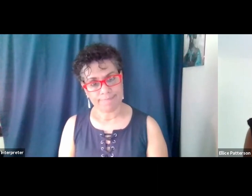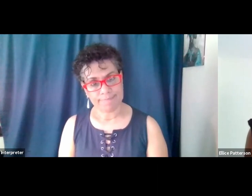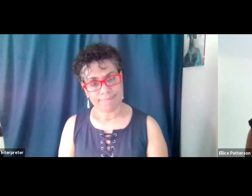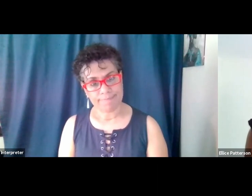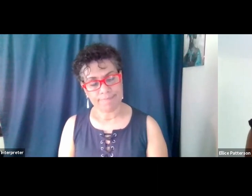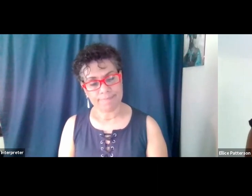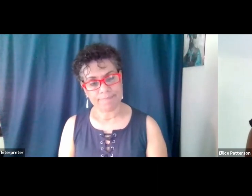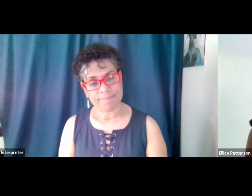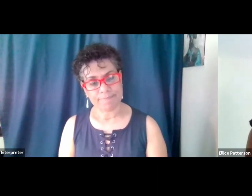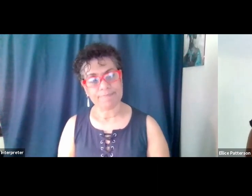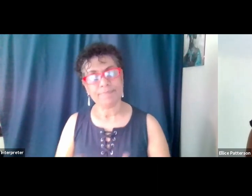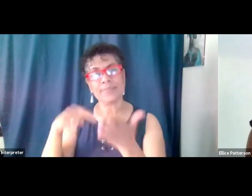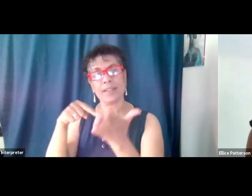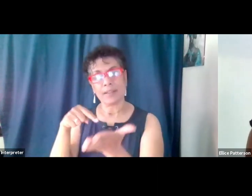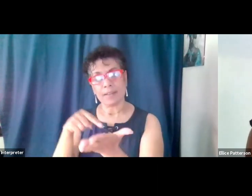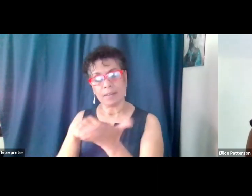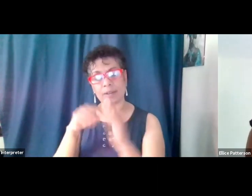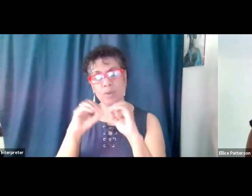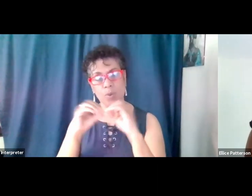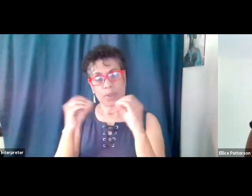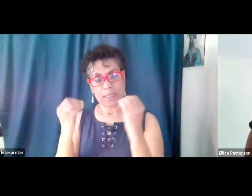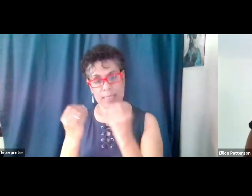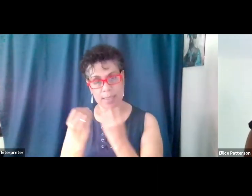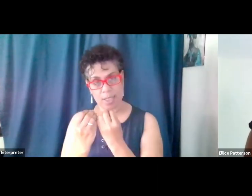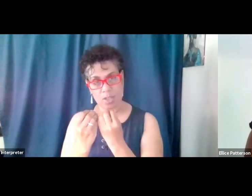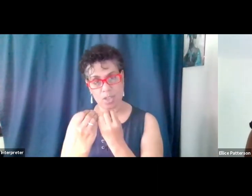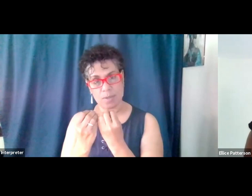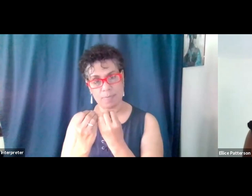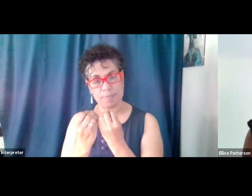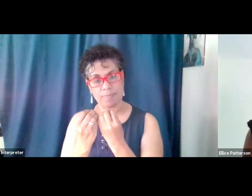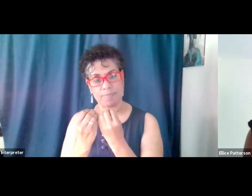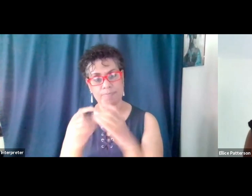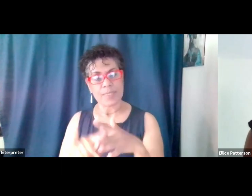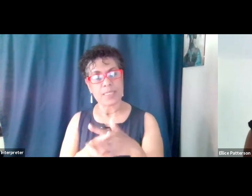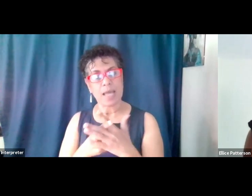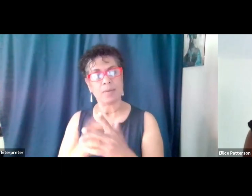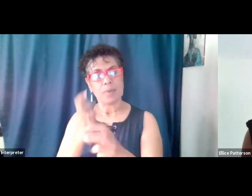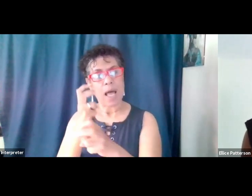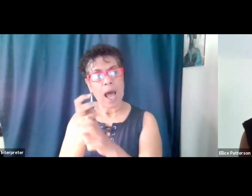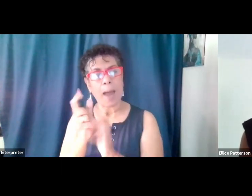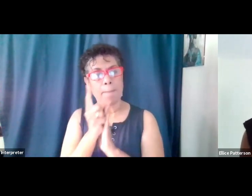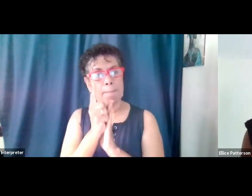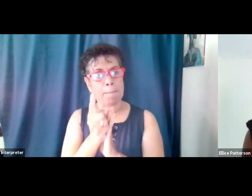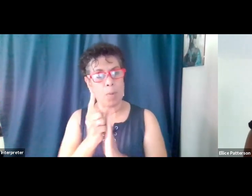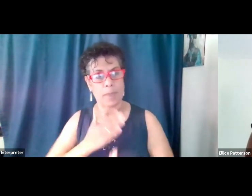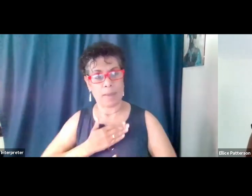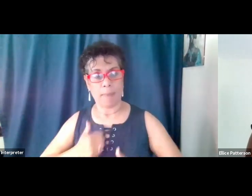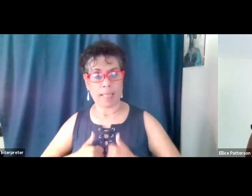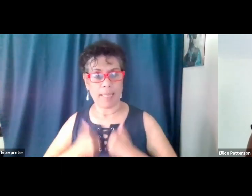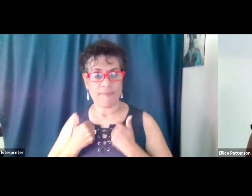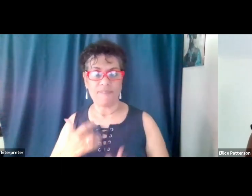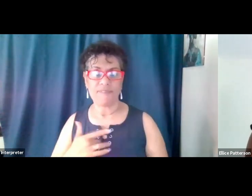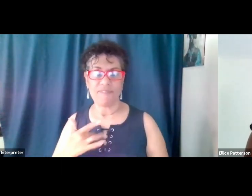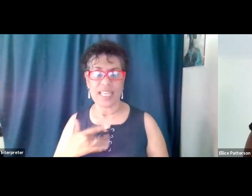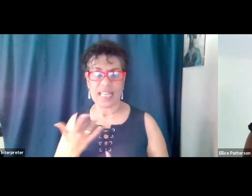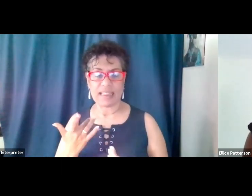This organization was founded on this hard moment that I was facing in my life of not feeling like I had